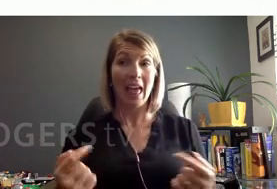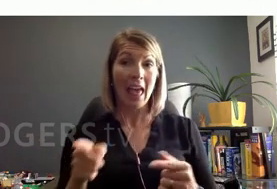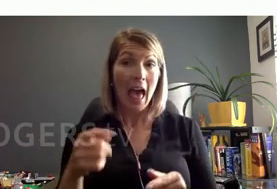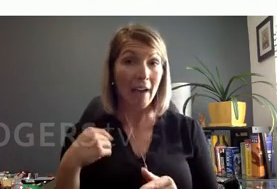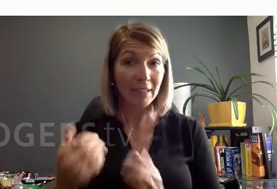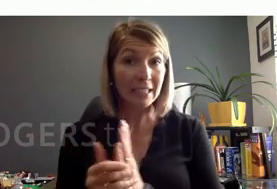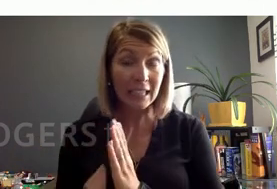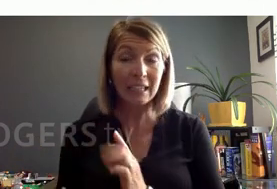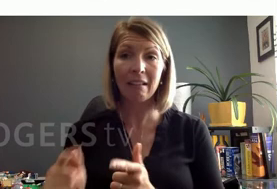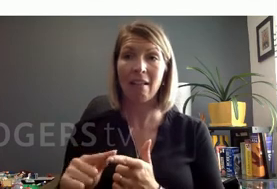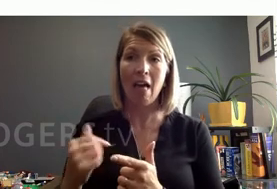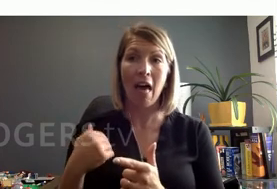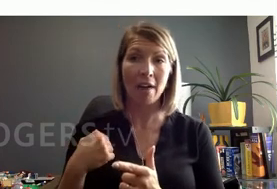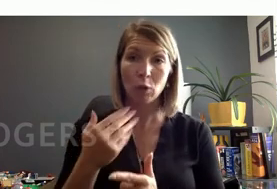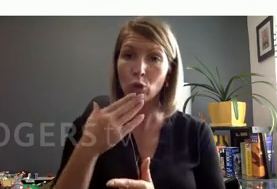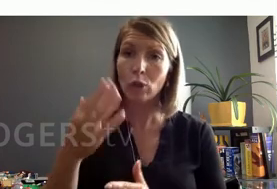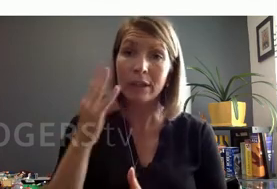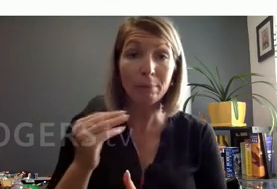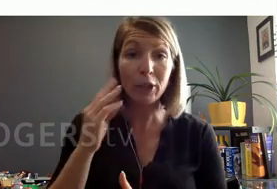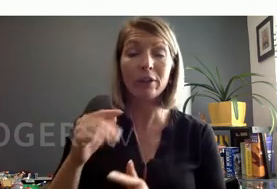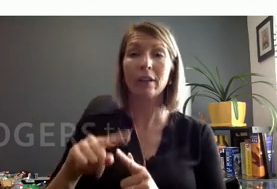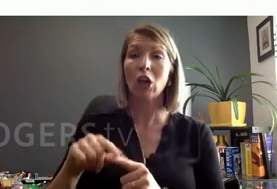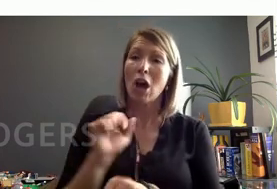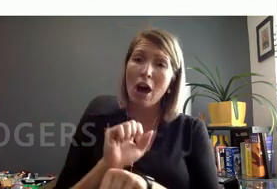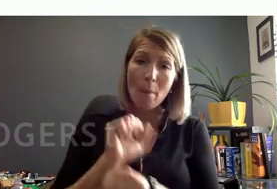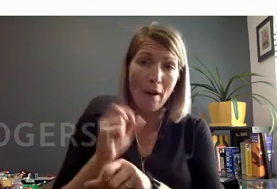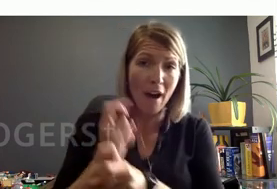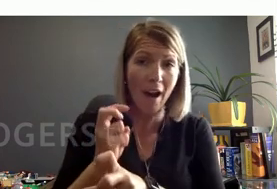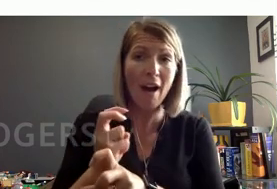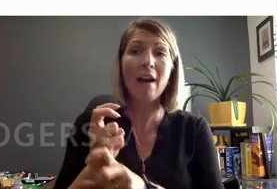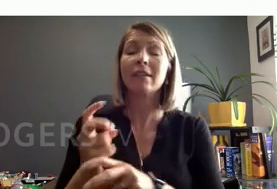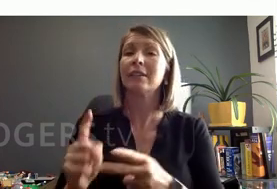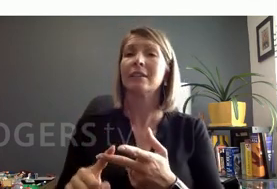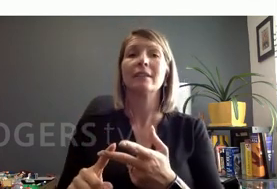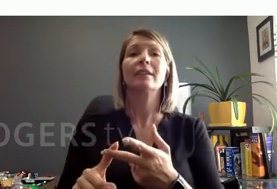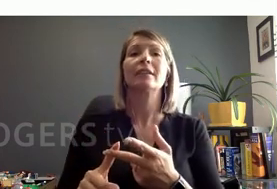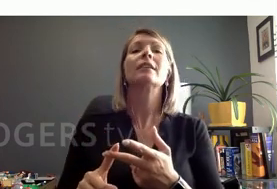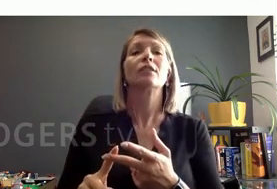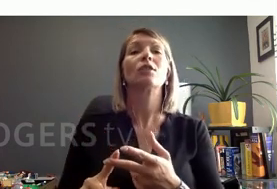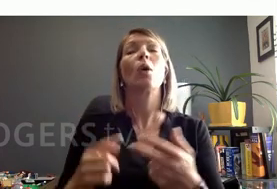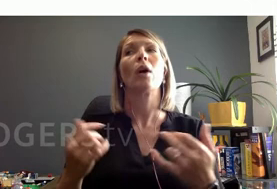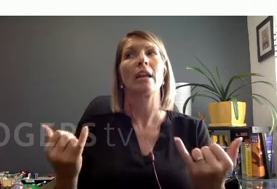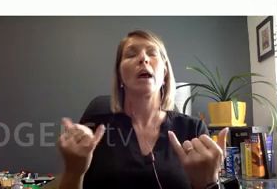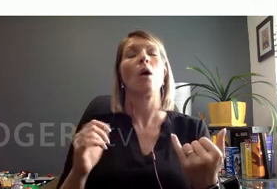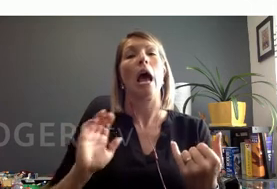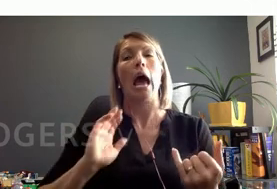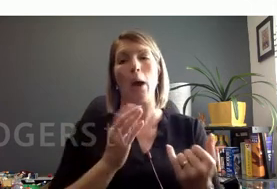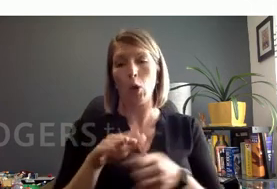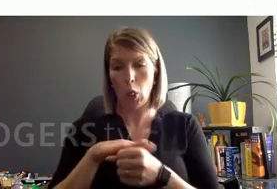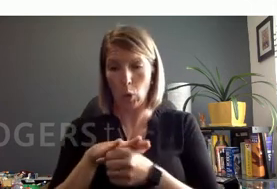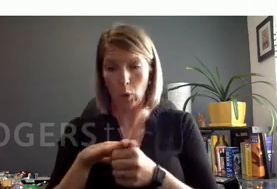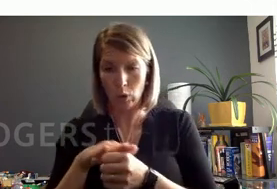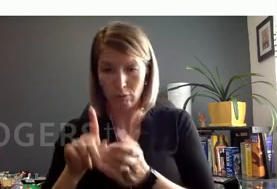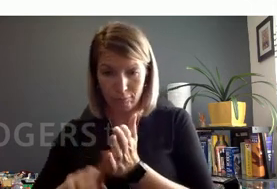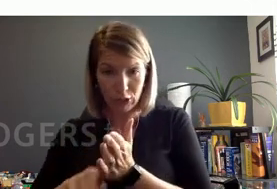is actually, there's no evidence whatsoever, you know, from the national study, also from our local study here,